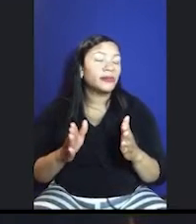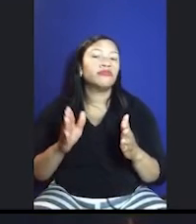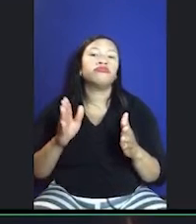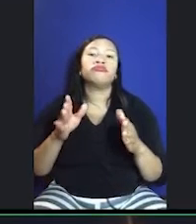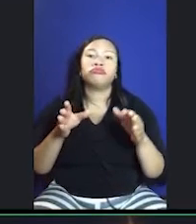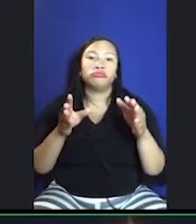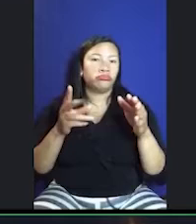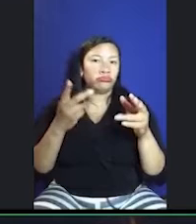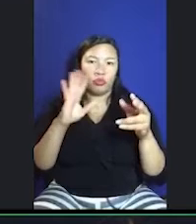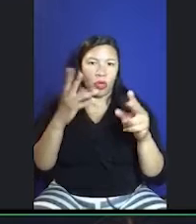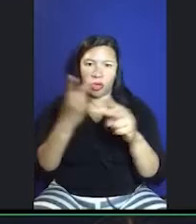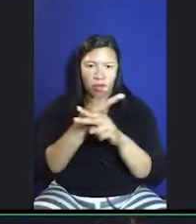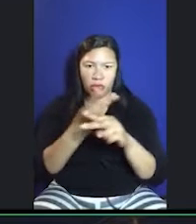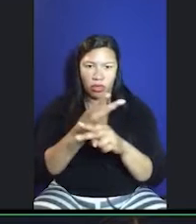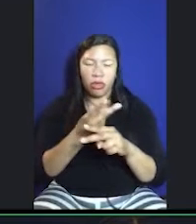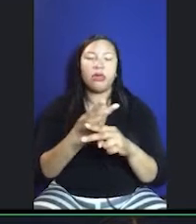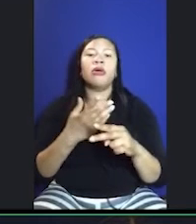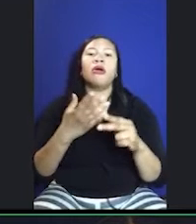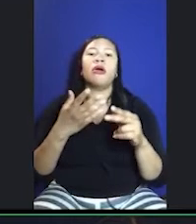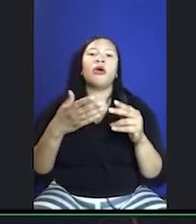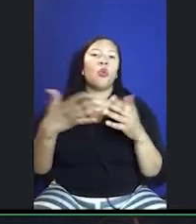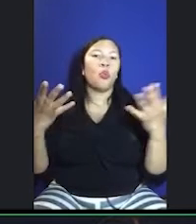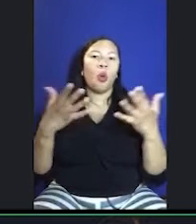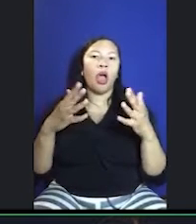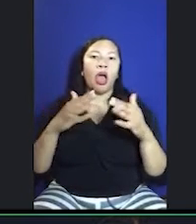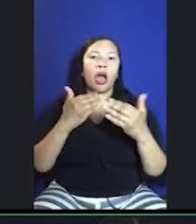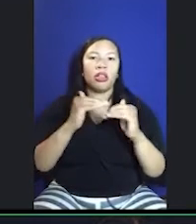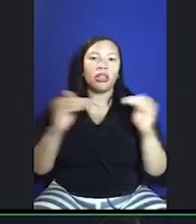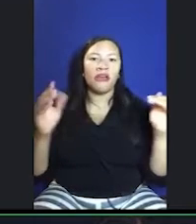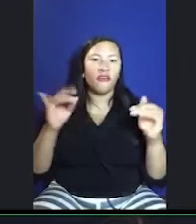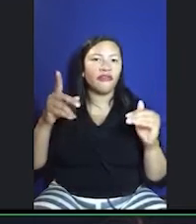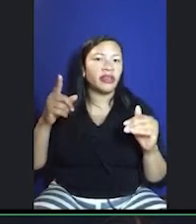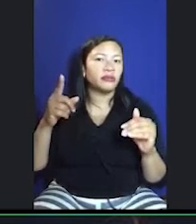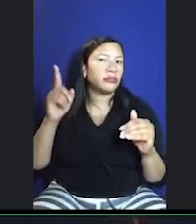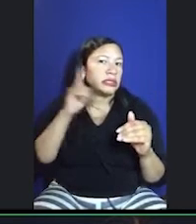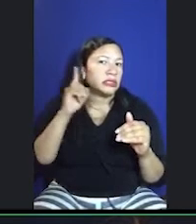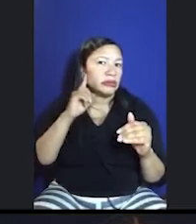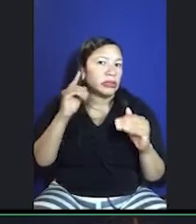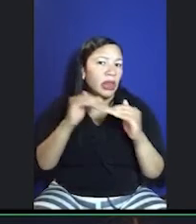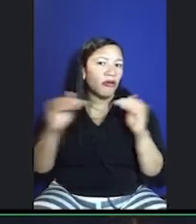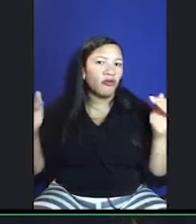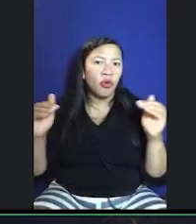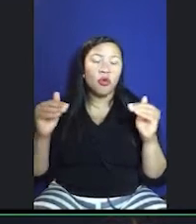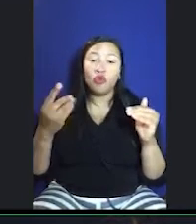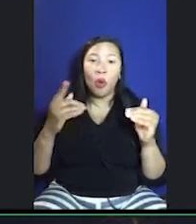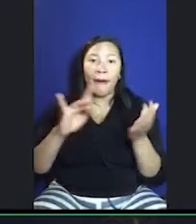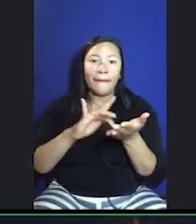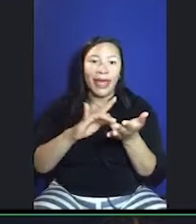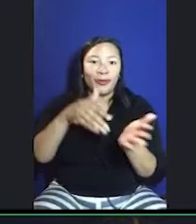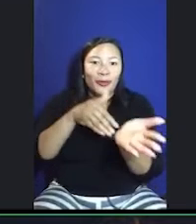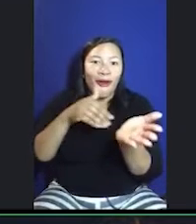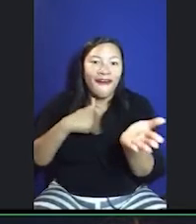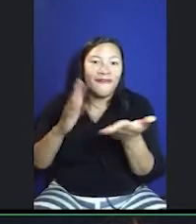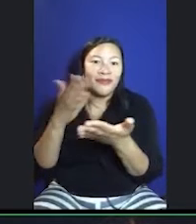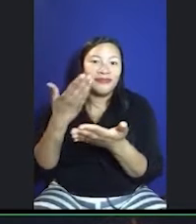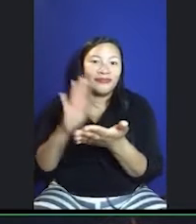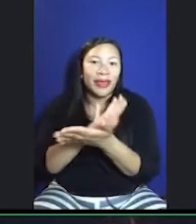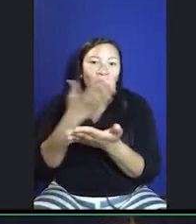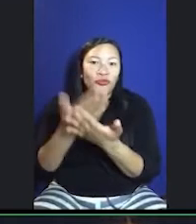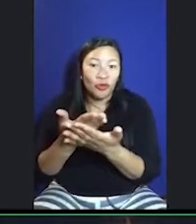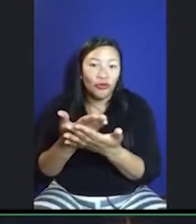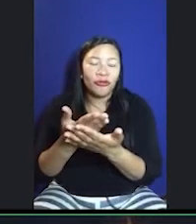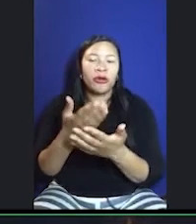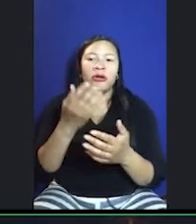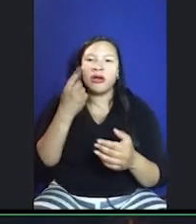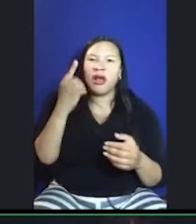your level of hearing, and then in a medical way, there's something that you could provide. But just like an everyday, I don't know, let me